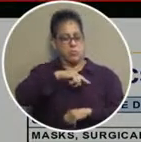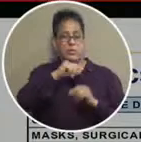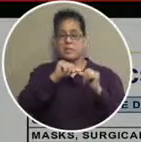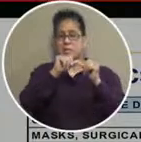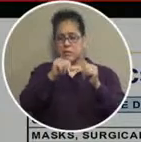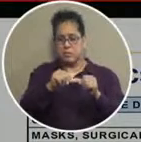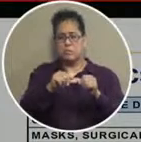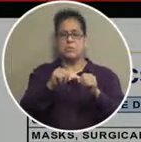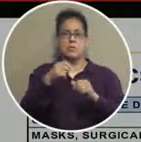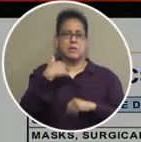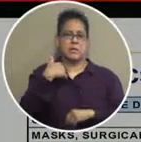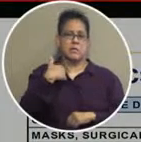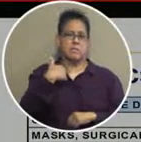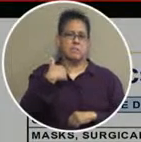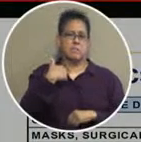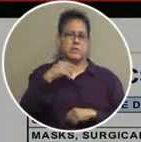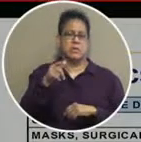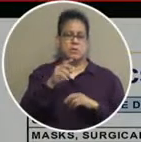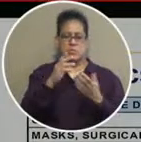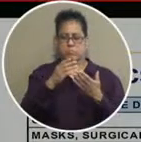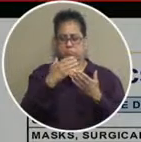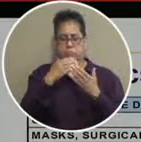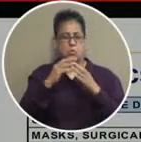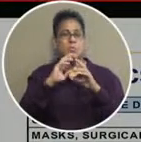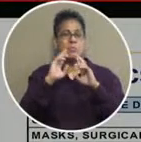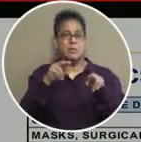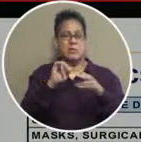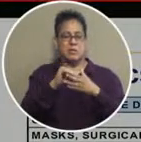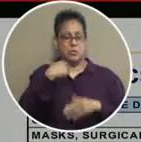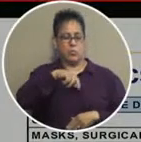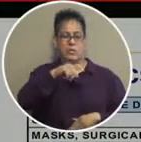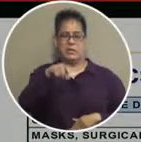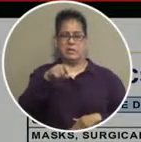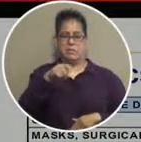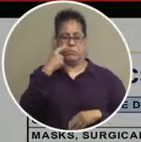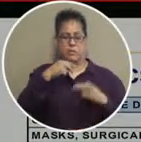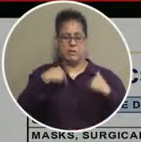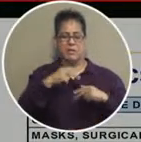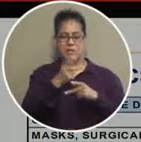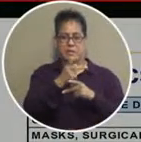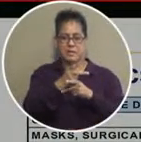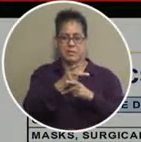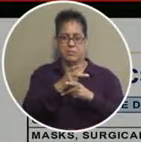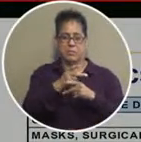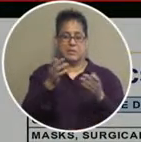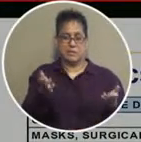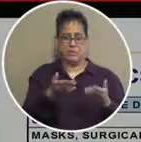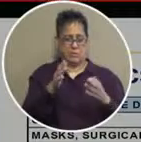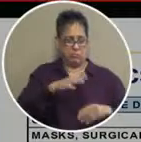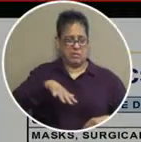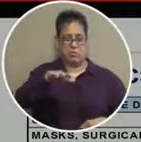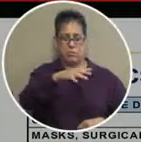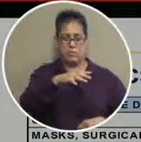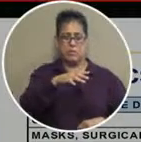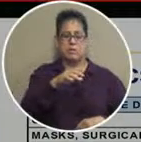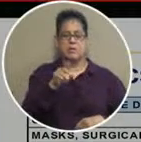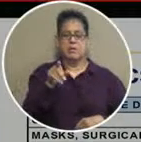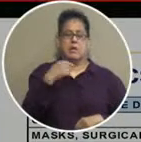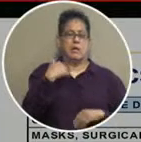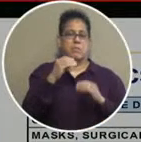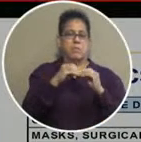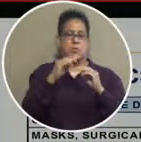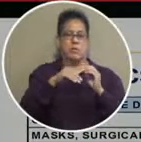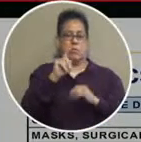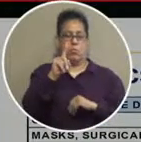to have the type of responsiveness we need in the area of healthcare provisions. They have over 1